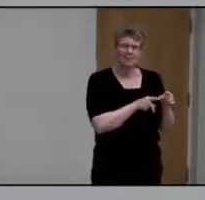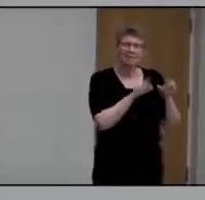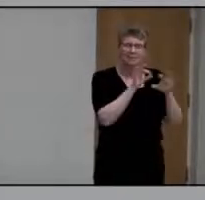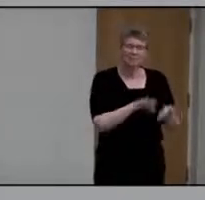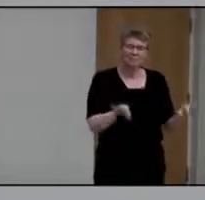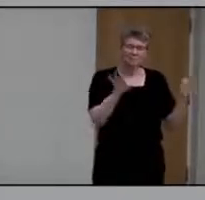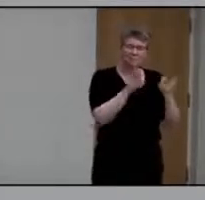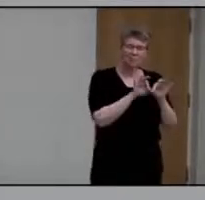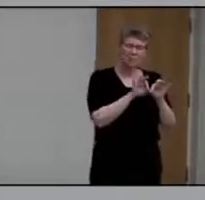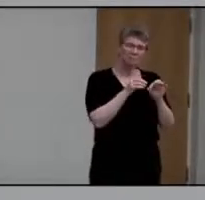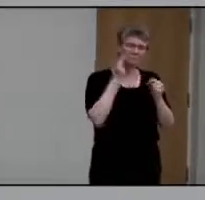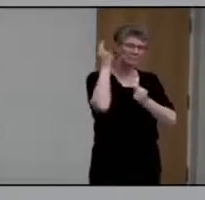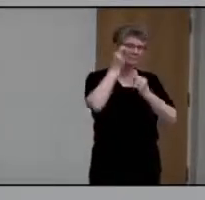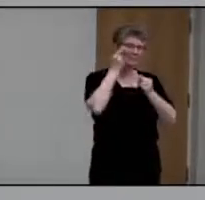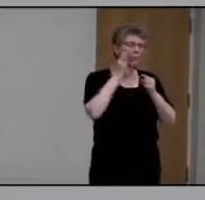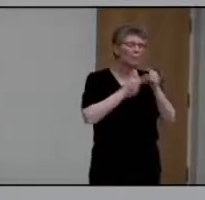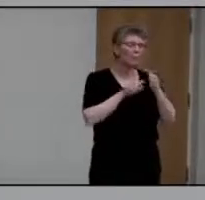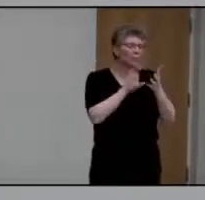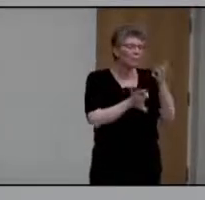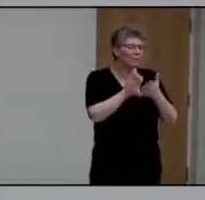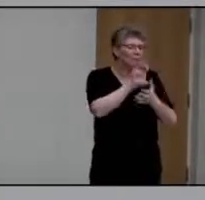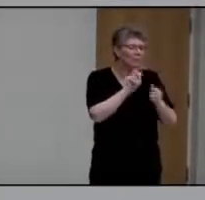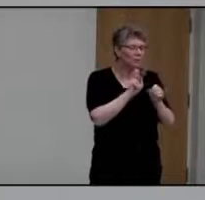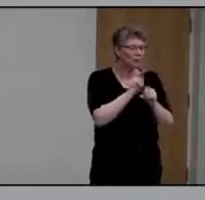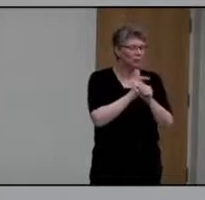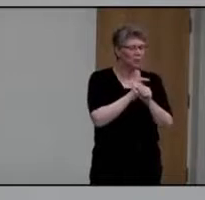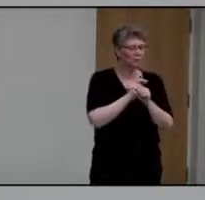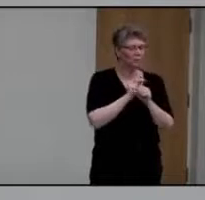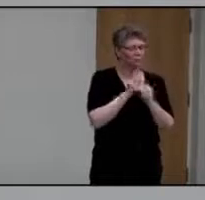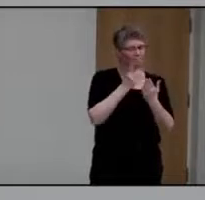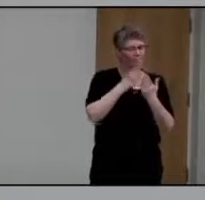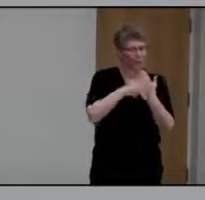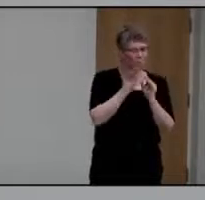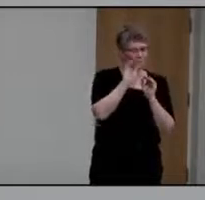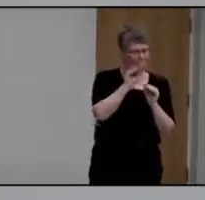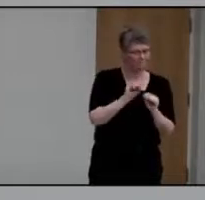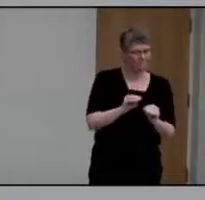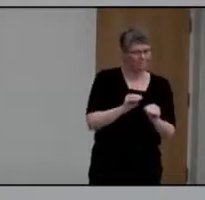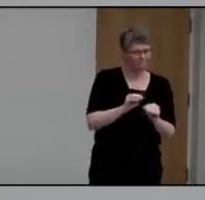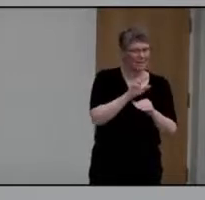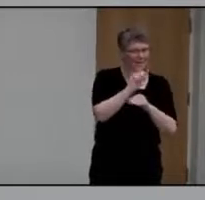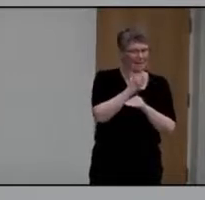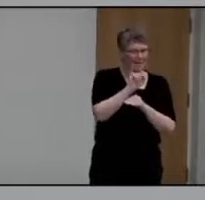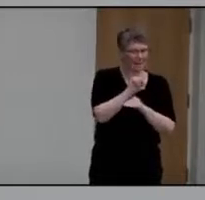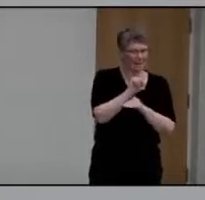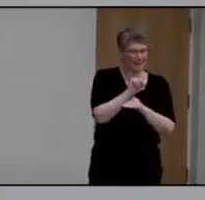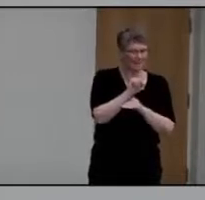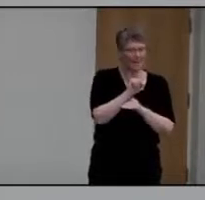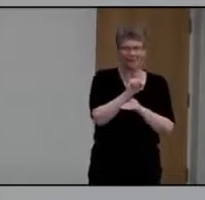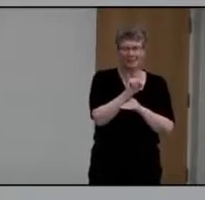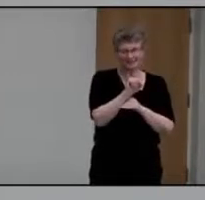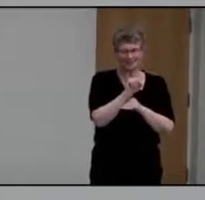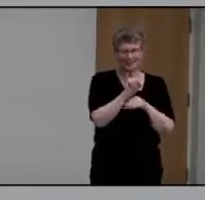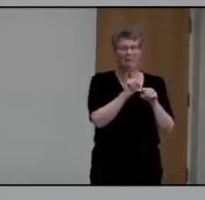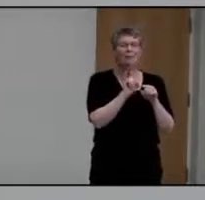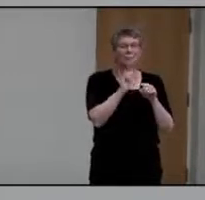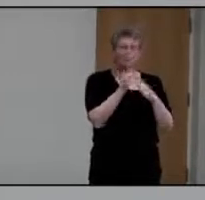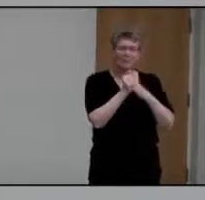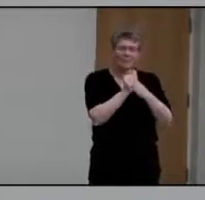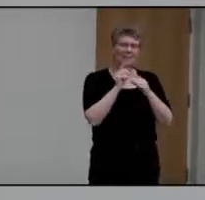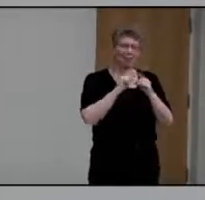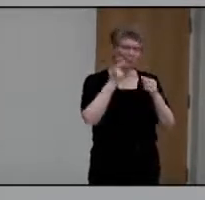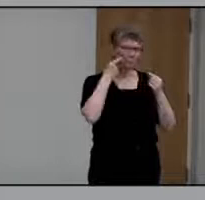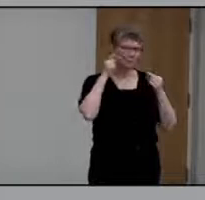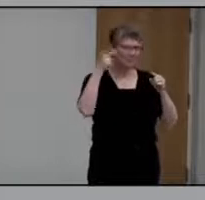whatever criteria we're using are not there because we have the data to evaluate this criteria, but rather because they're predicting success.